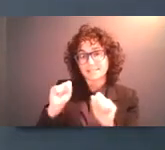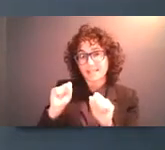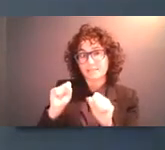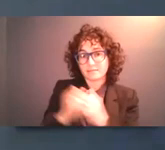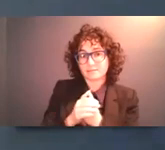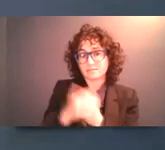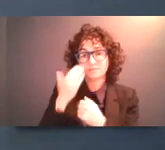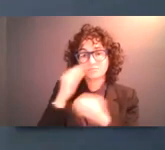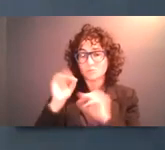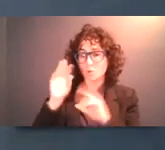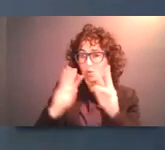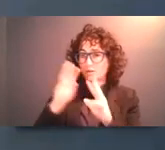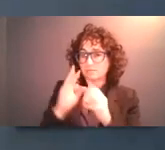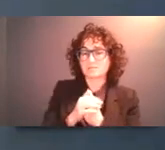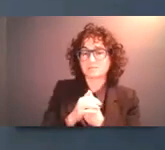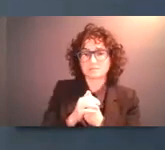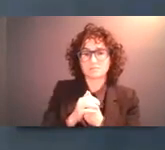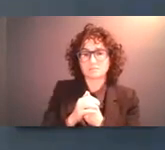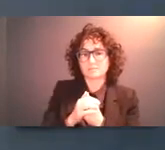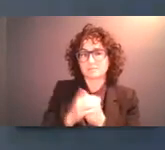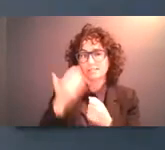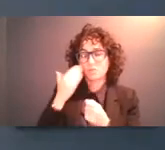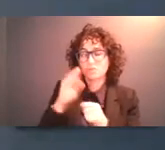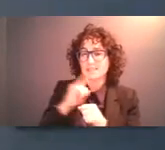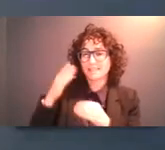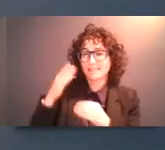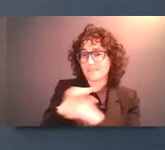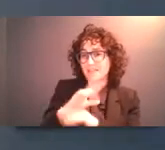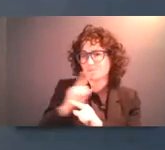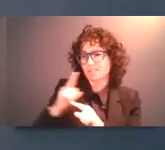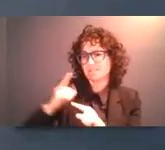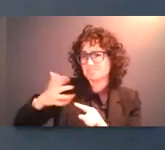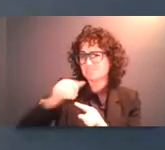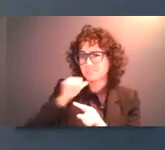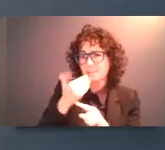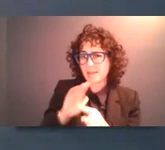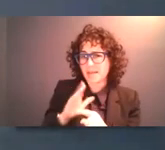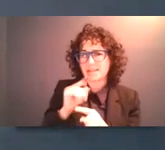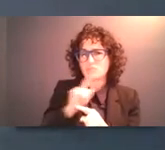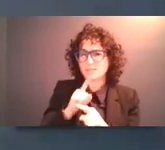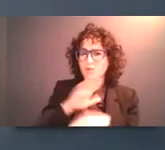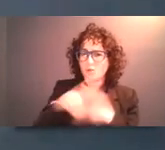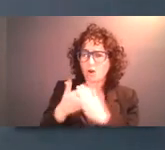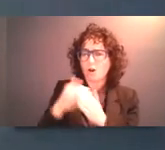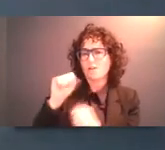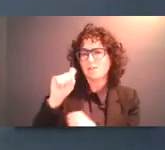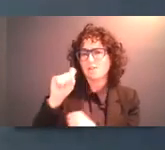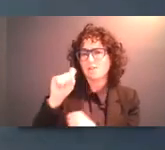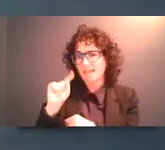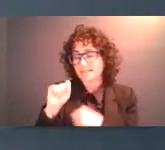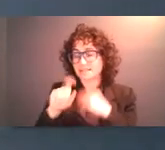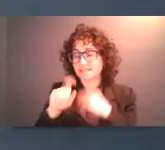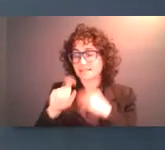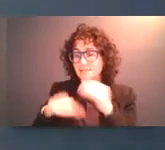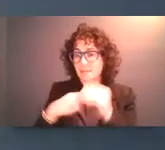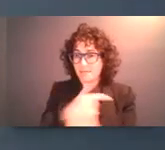to worry about. The side effects were low and the stats of the vaccine. And I think it changed